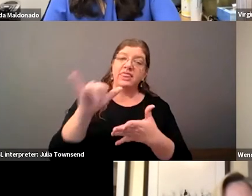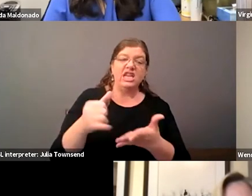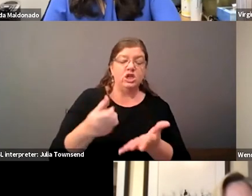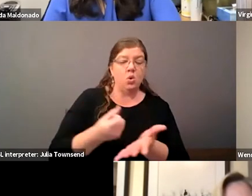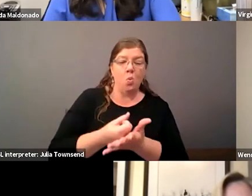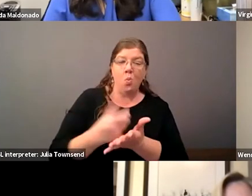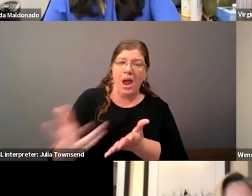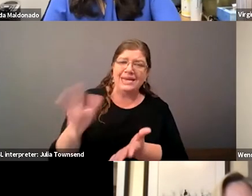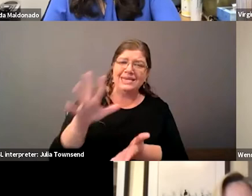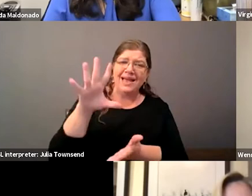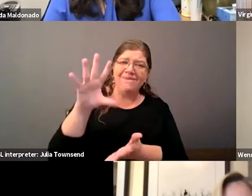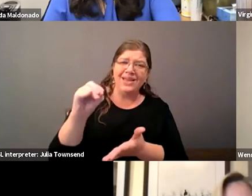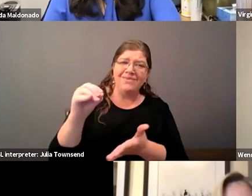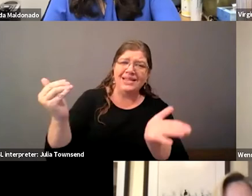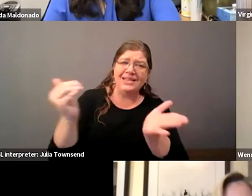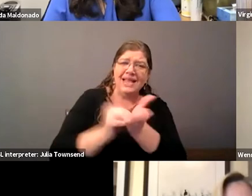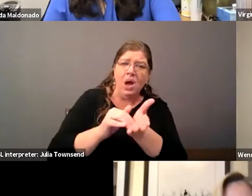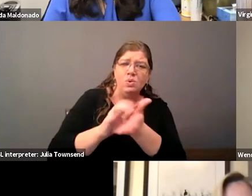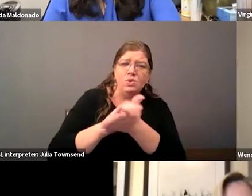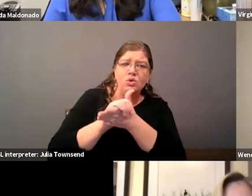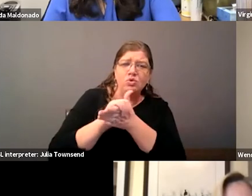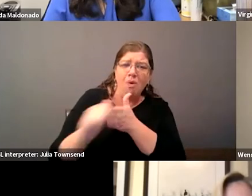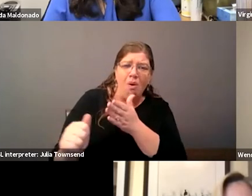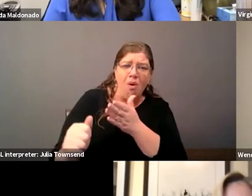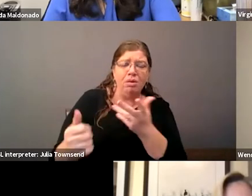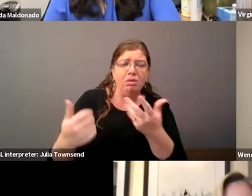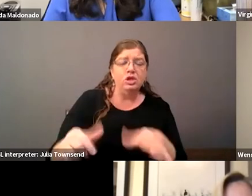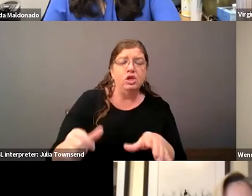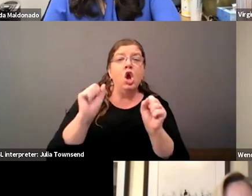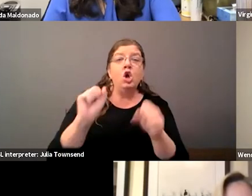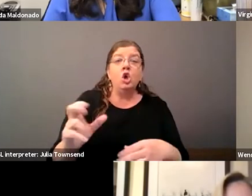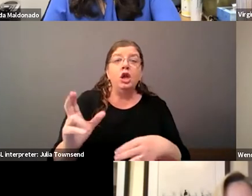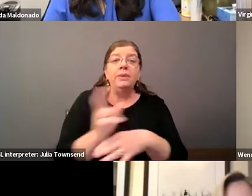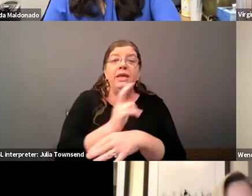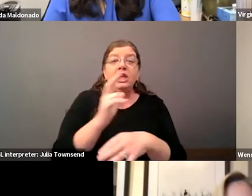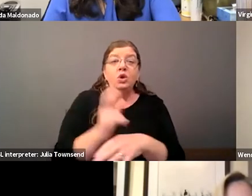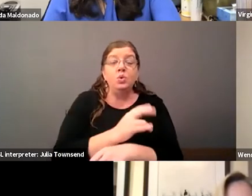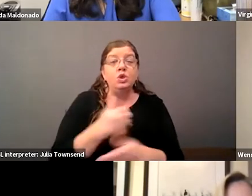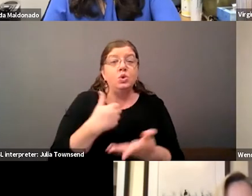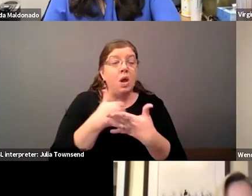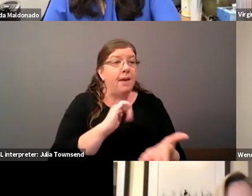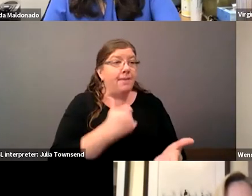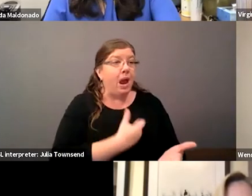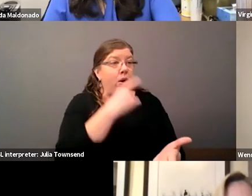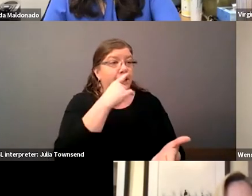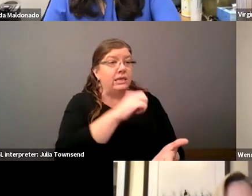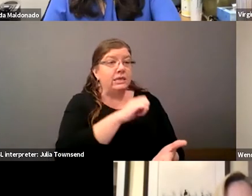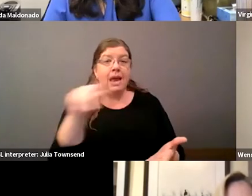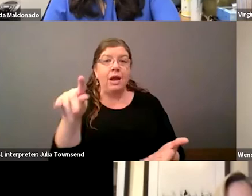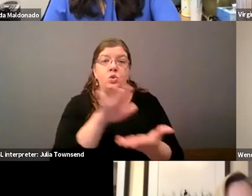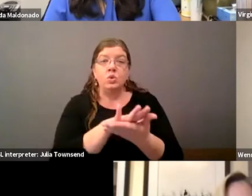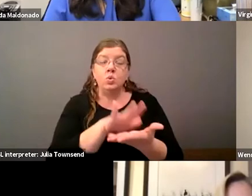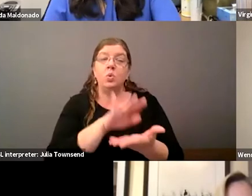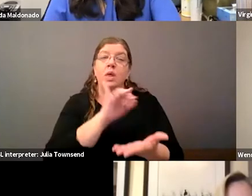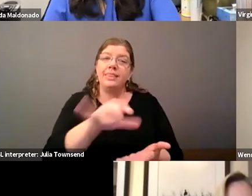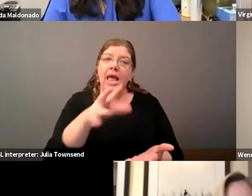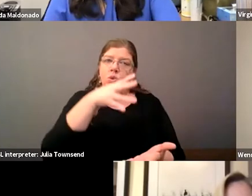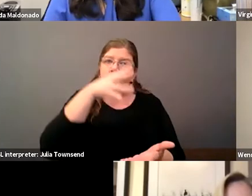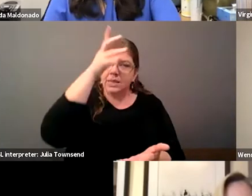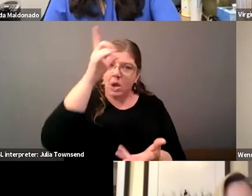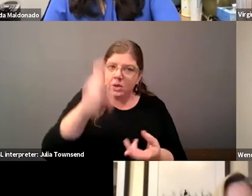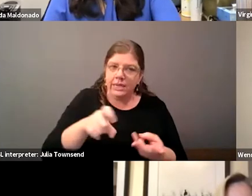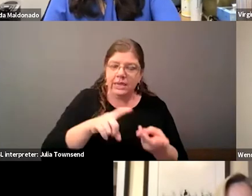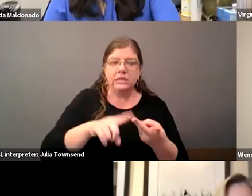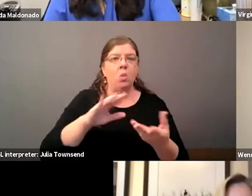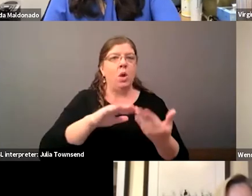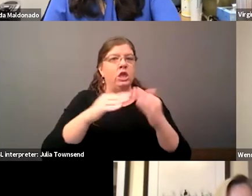fifty thousand dollars that could be used to put our kids back in school which is what the parents need and what the community